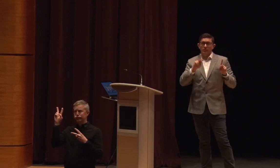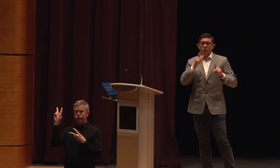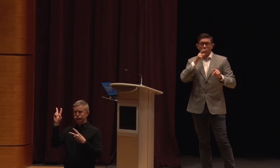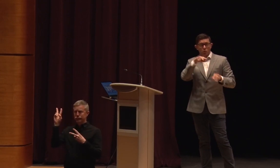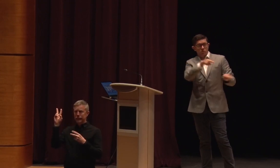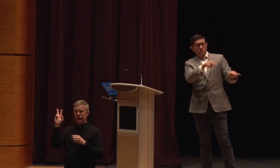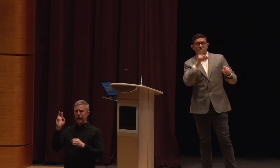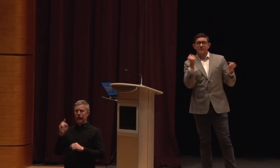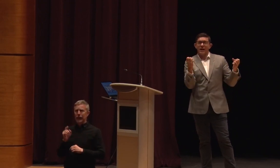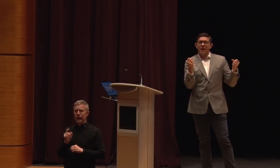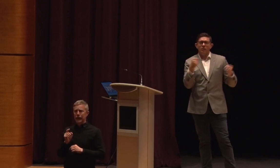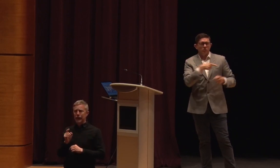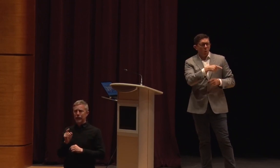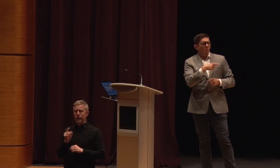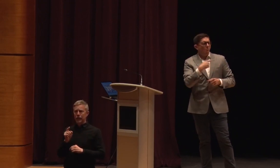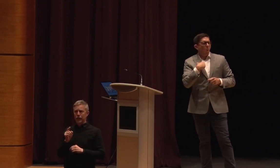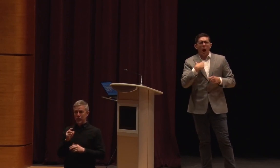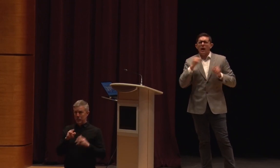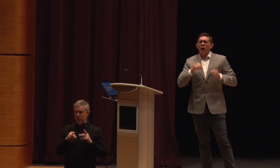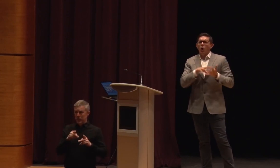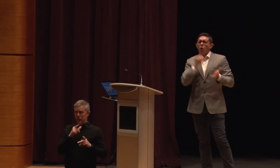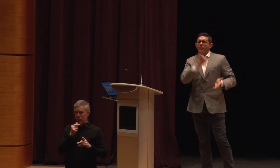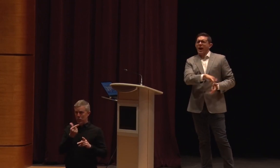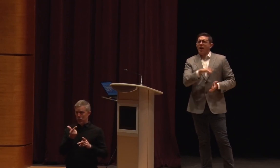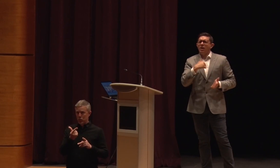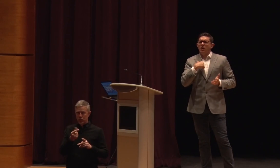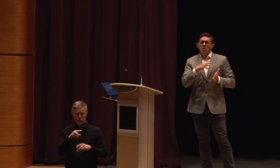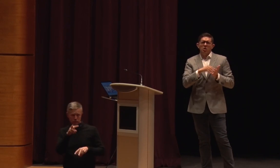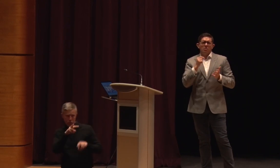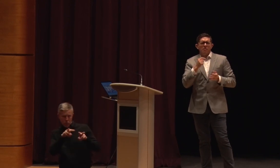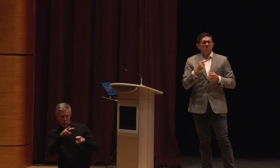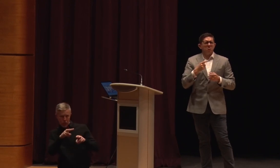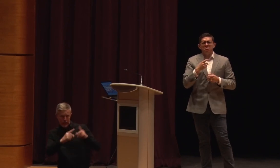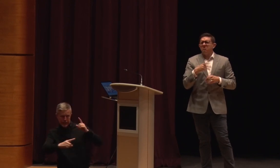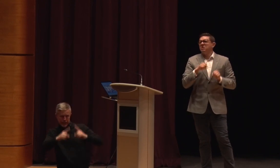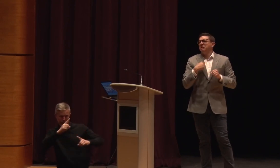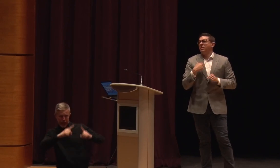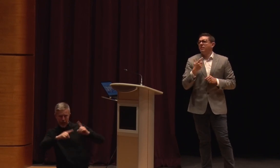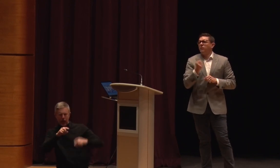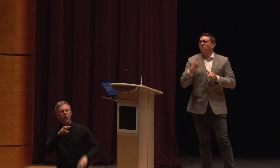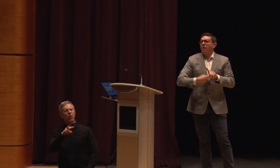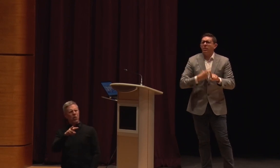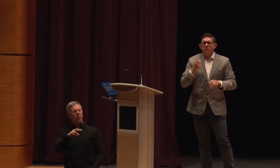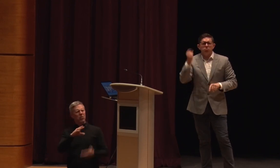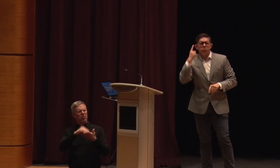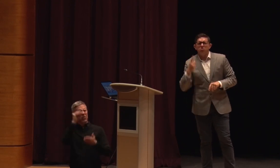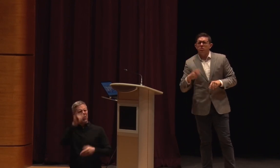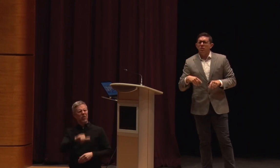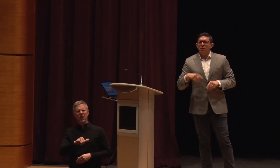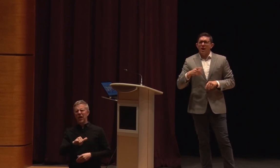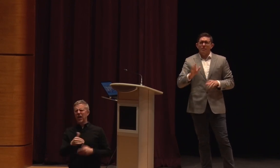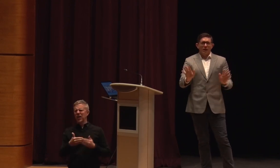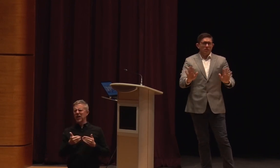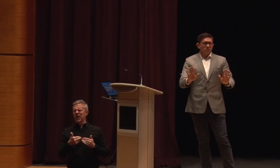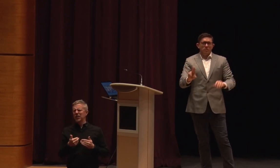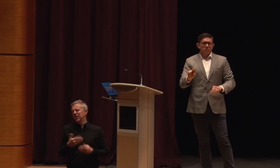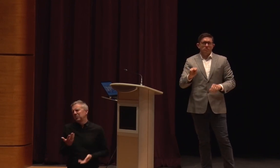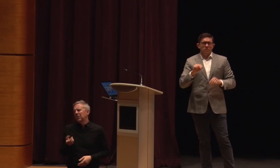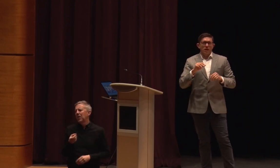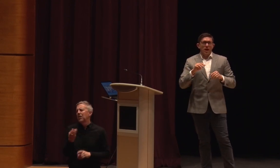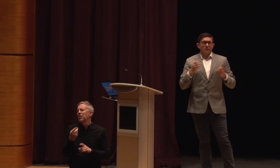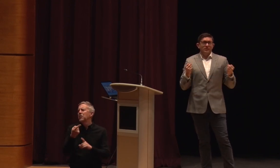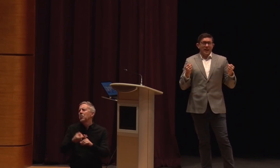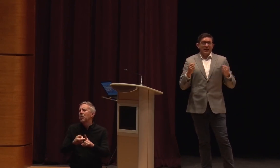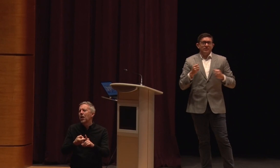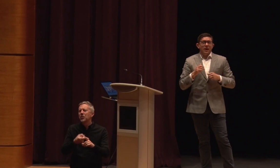misconception with people who are looking at sign is, ooh, I can learn that. maybe taking a few months to have